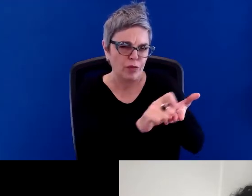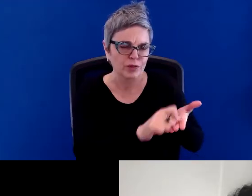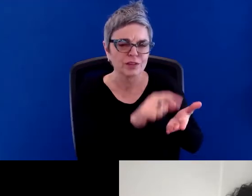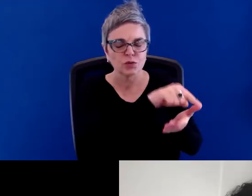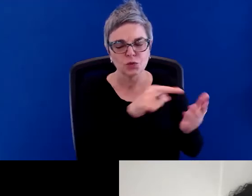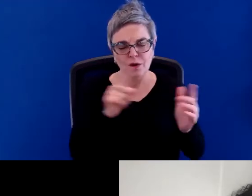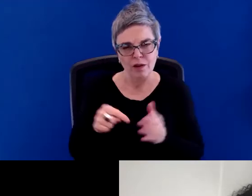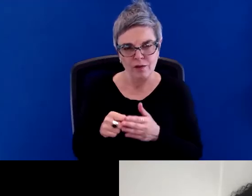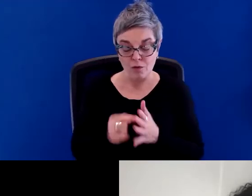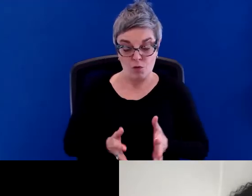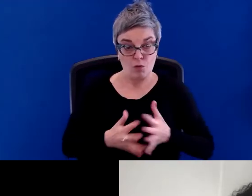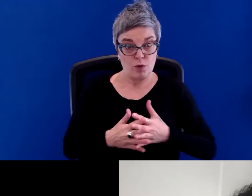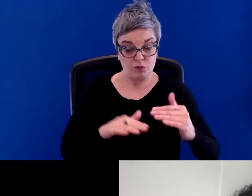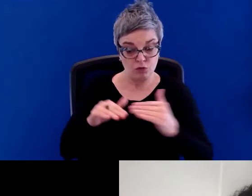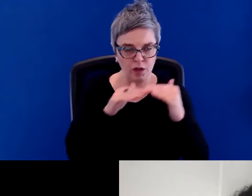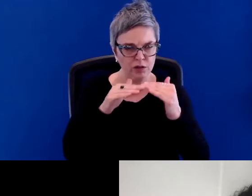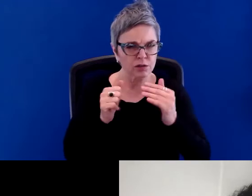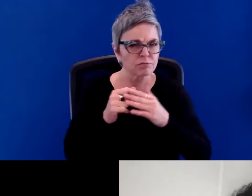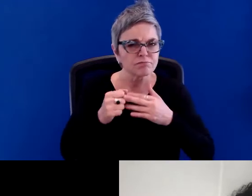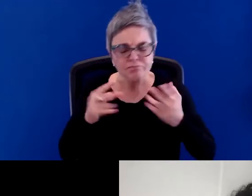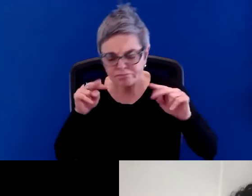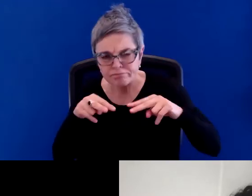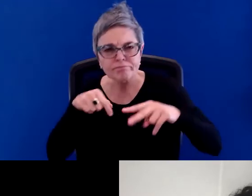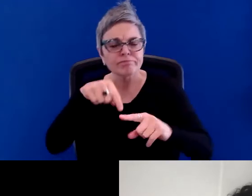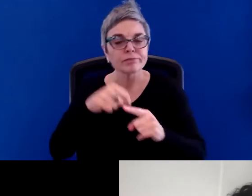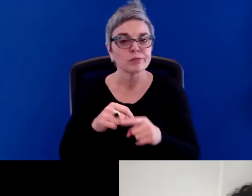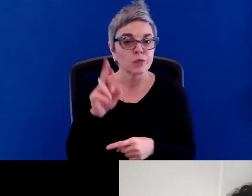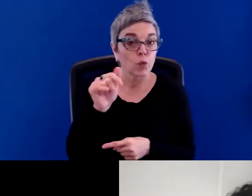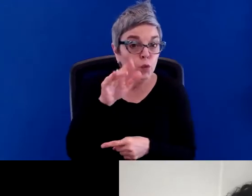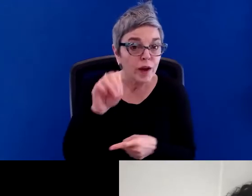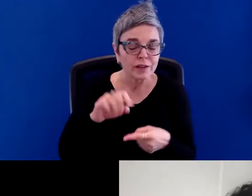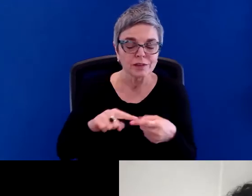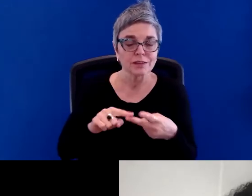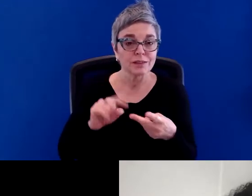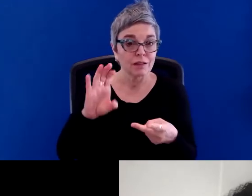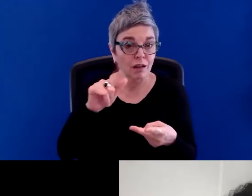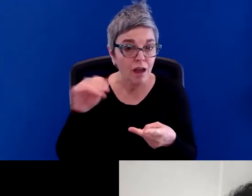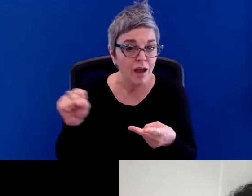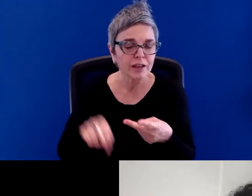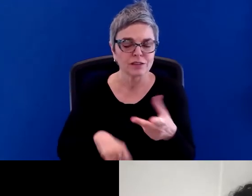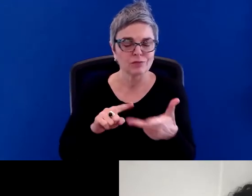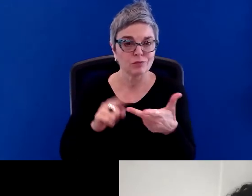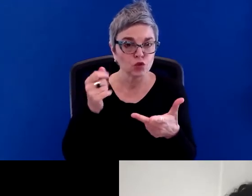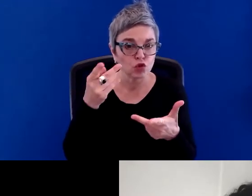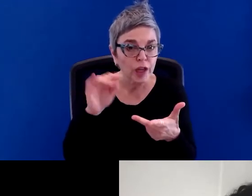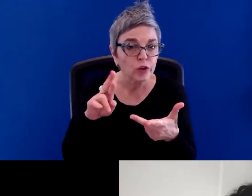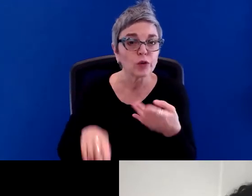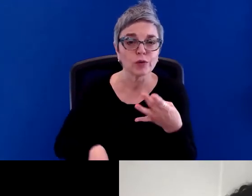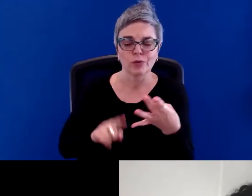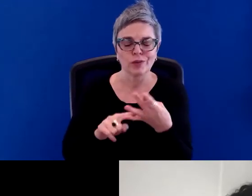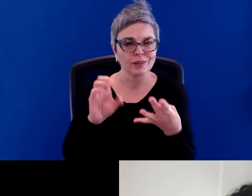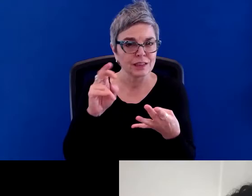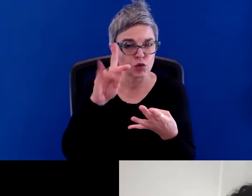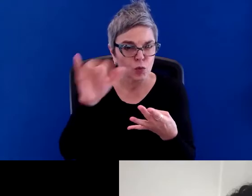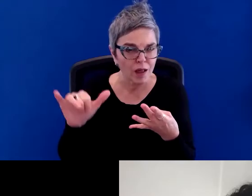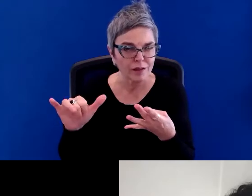race, class, nationality, gender, sexuality, and more, thus eclipsing the pro-life, pro-choice